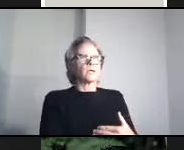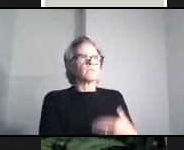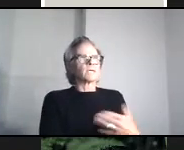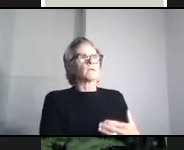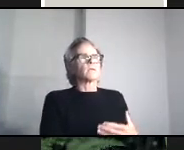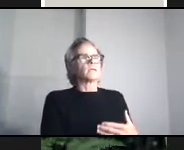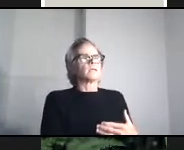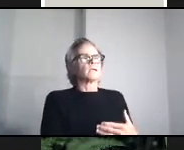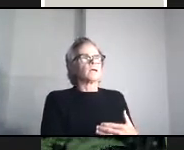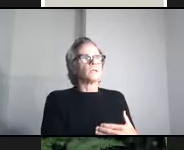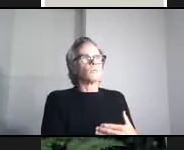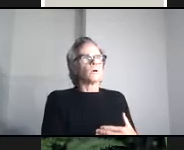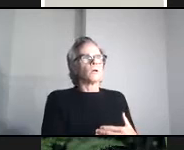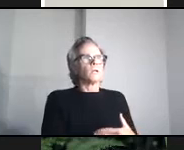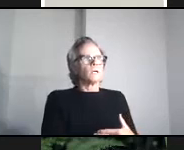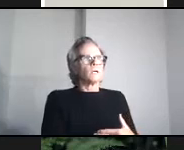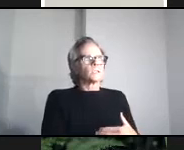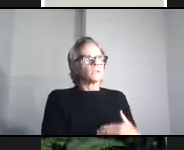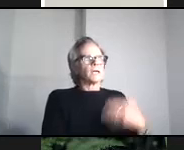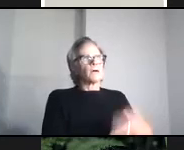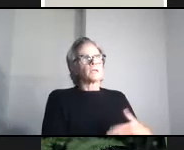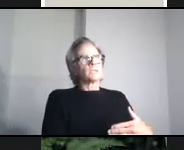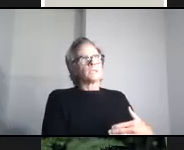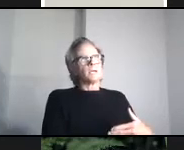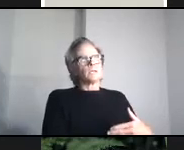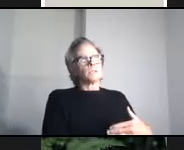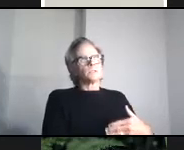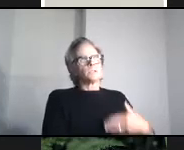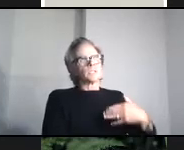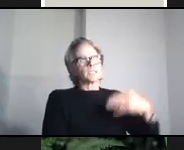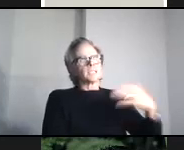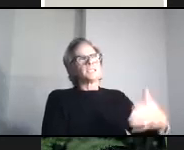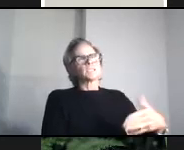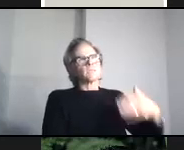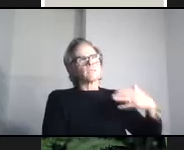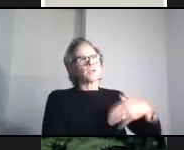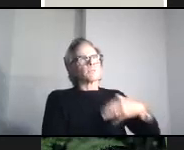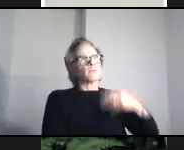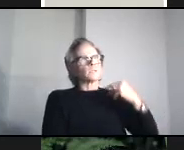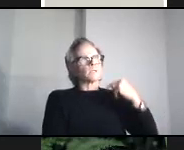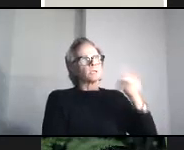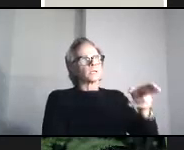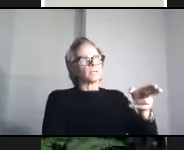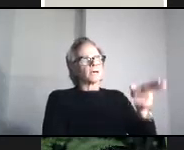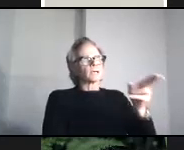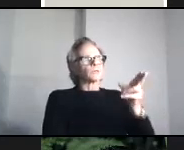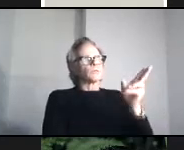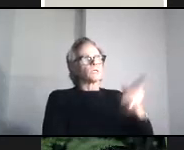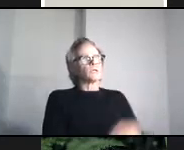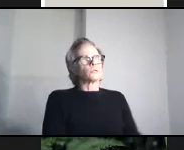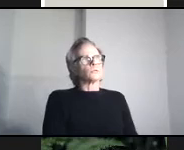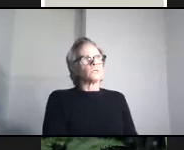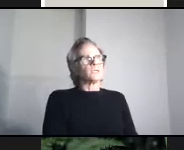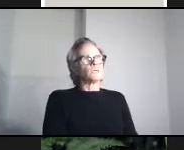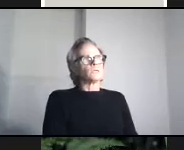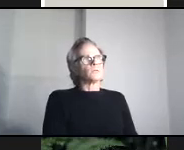time-honored way of decorating the wall. So we're now at just east of the multipurpose area, looking back through a